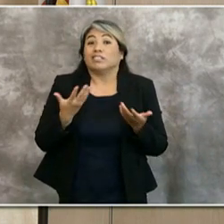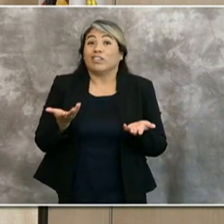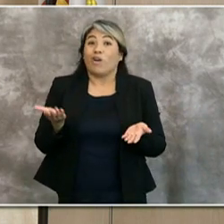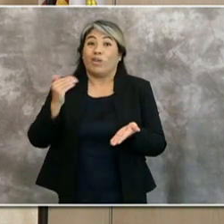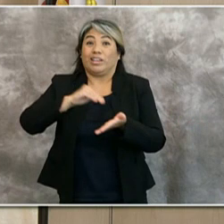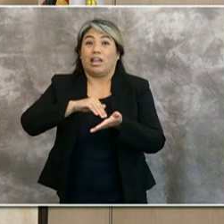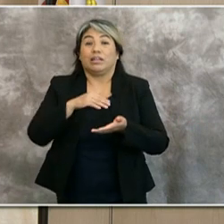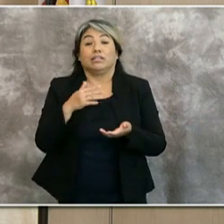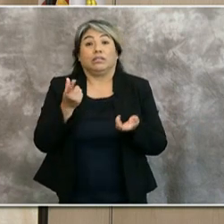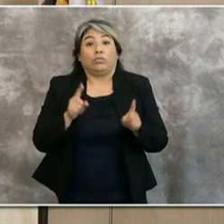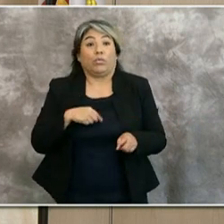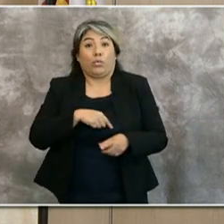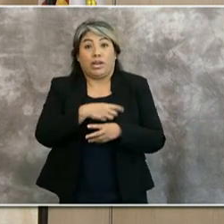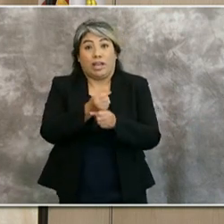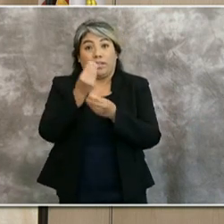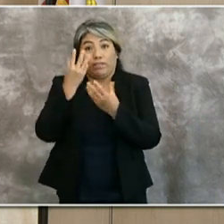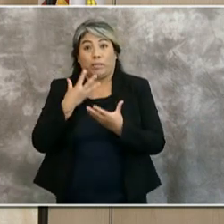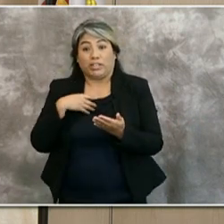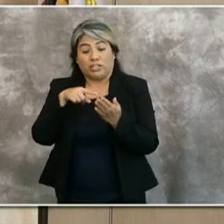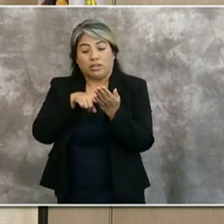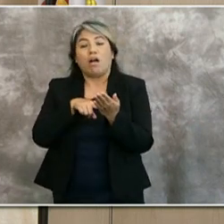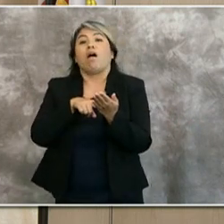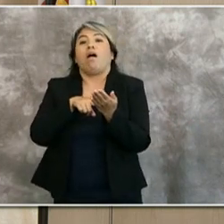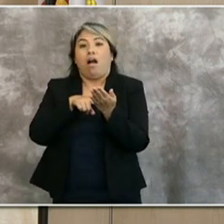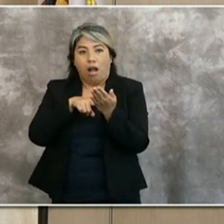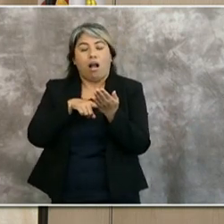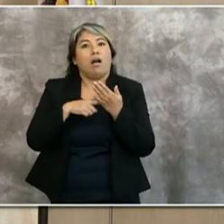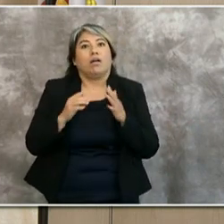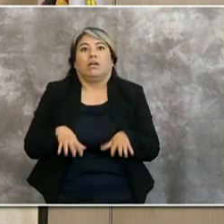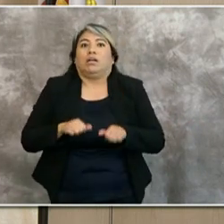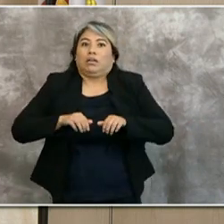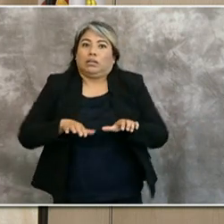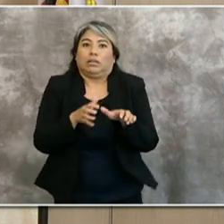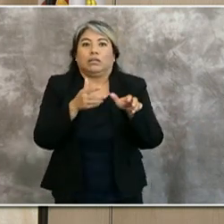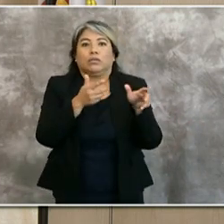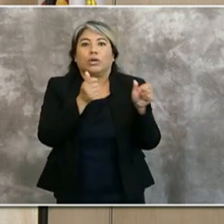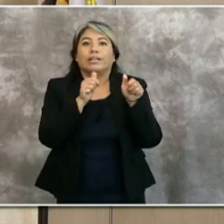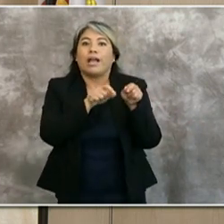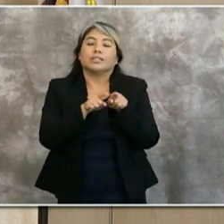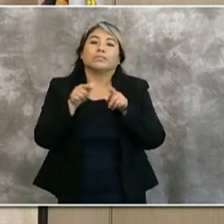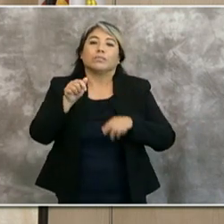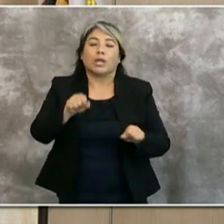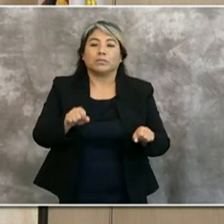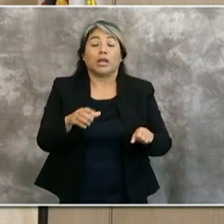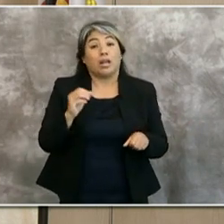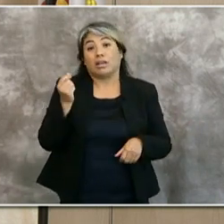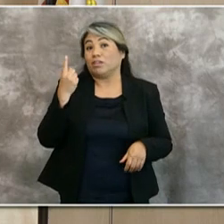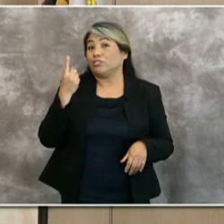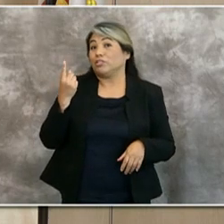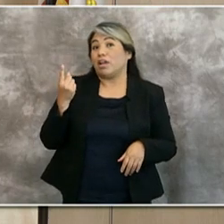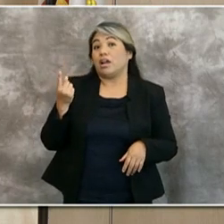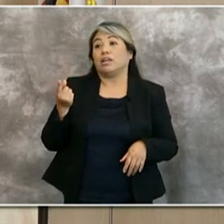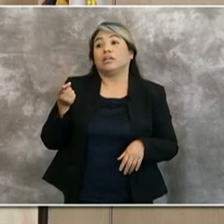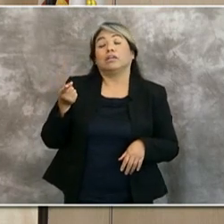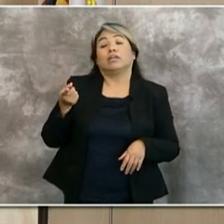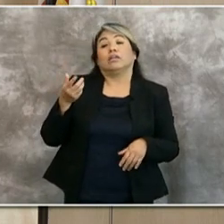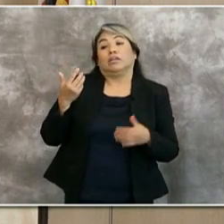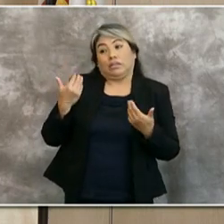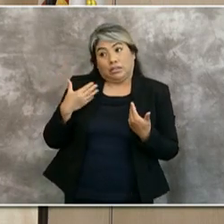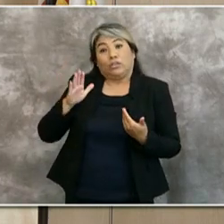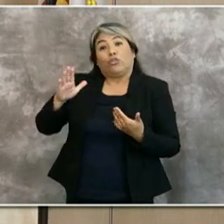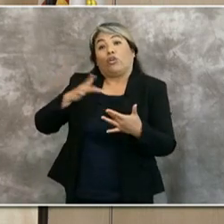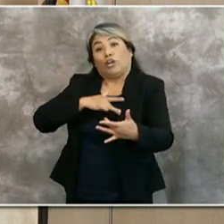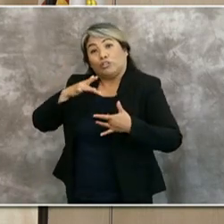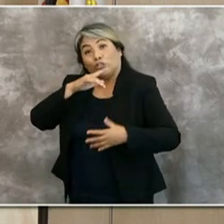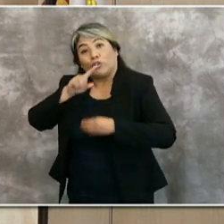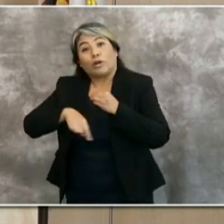again, once we get the information, we act as quickly as possible. And I understand that there's your